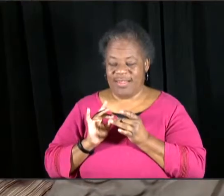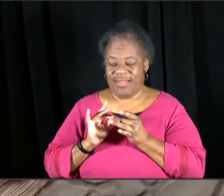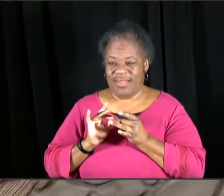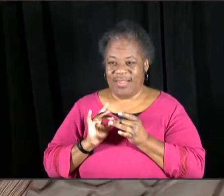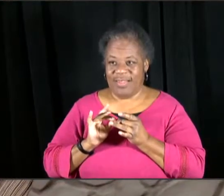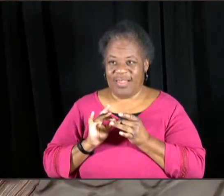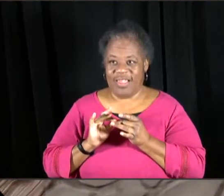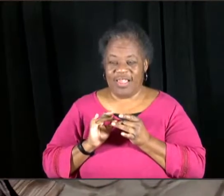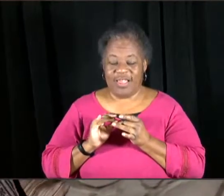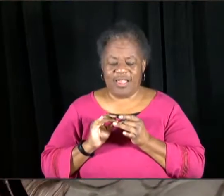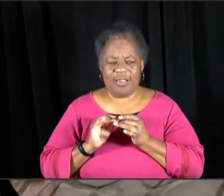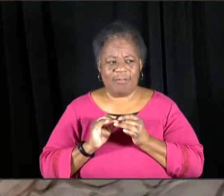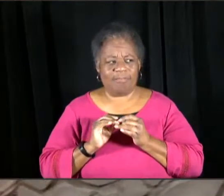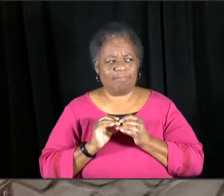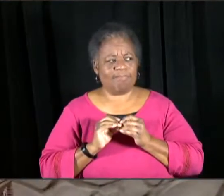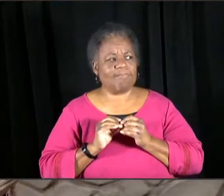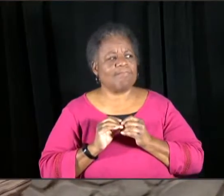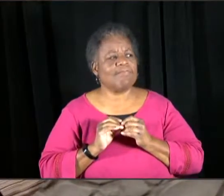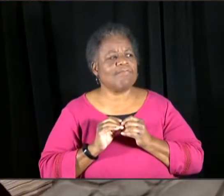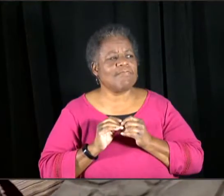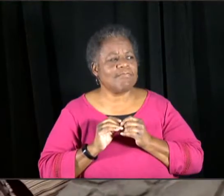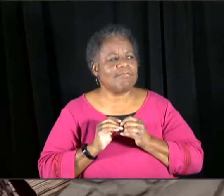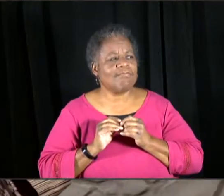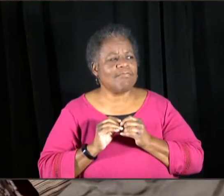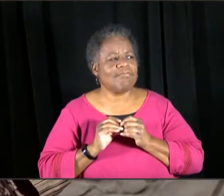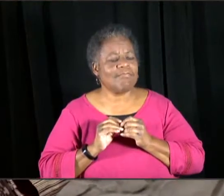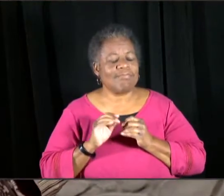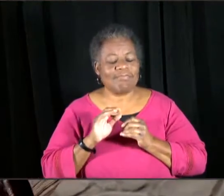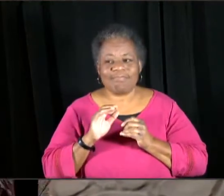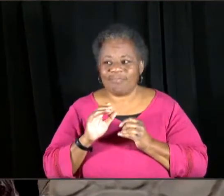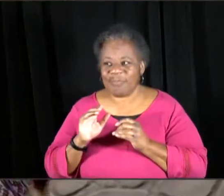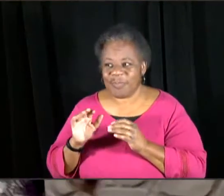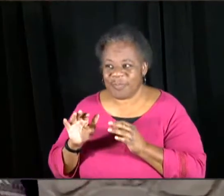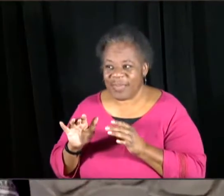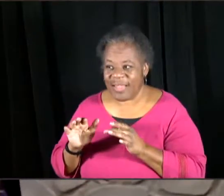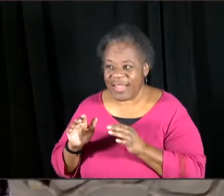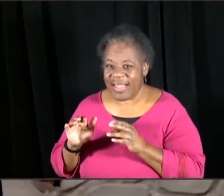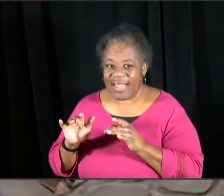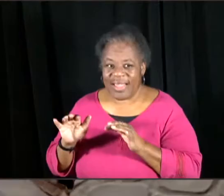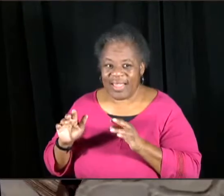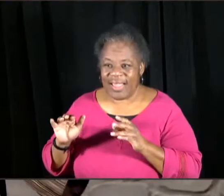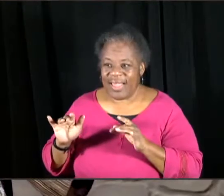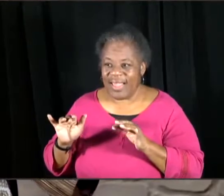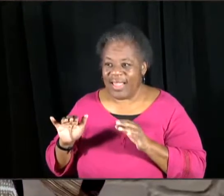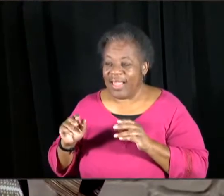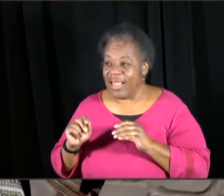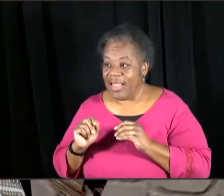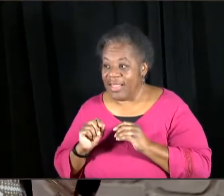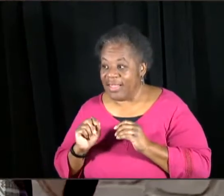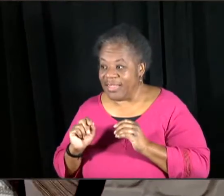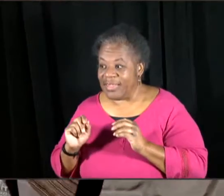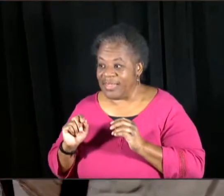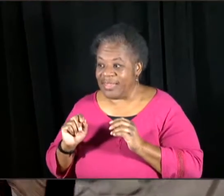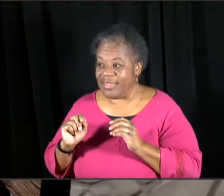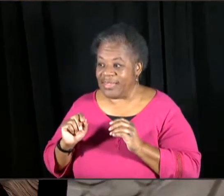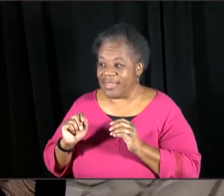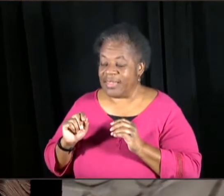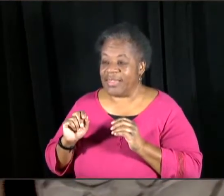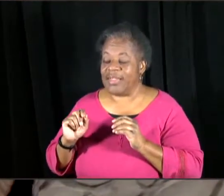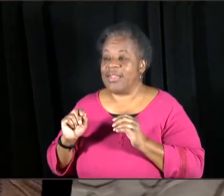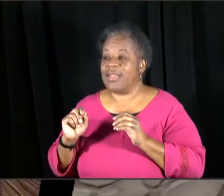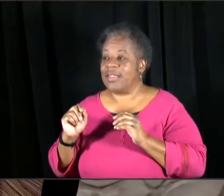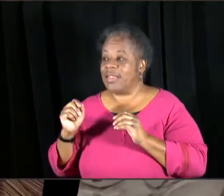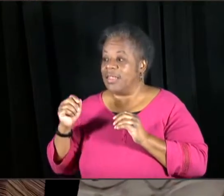Well, she raised an eyebrow, and I hurried on, gesturing to the people who were around, here